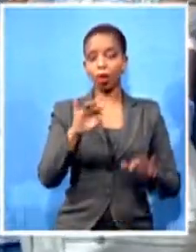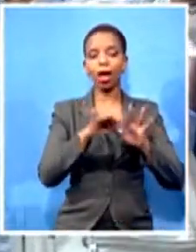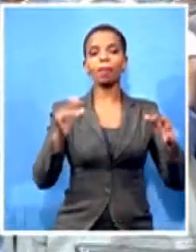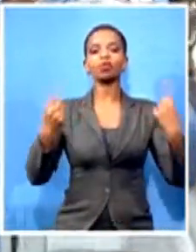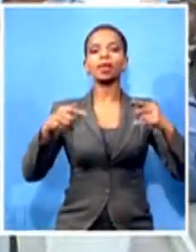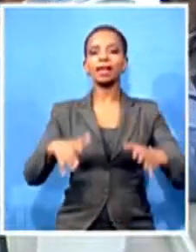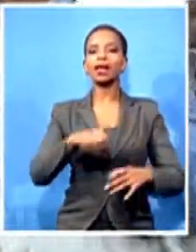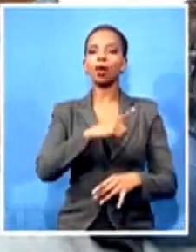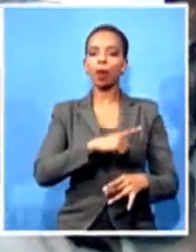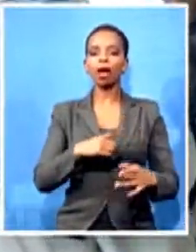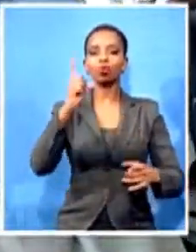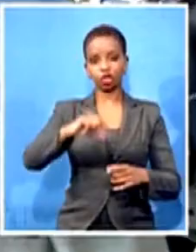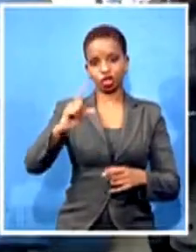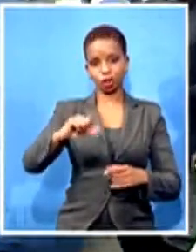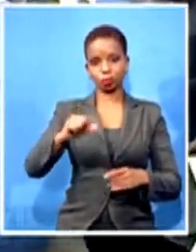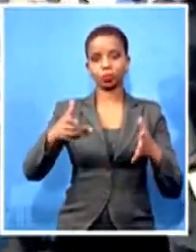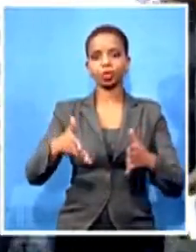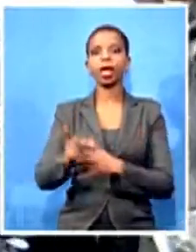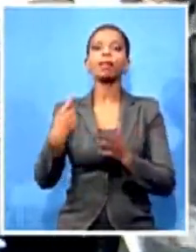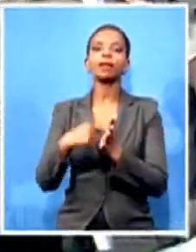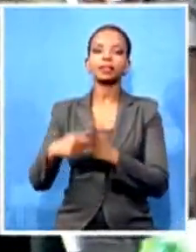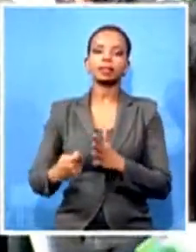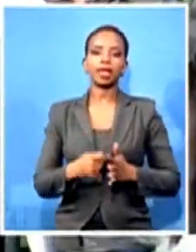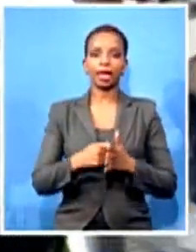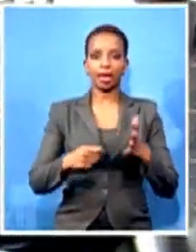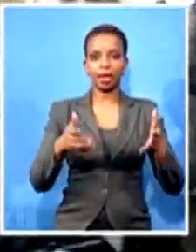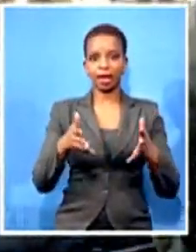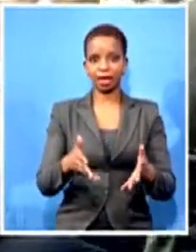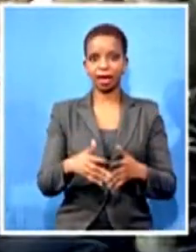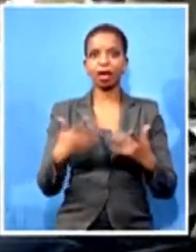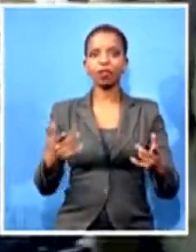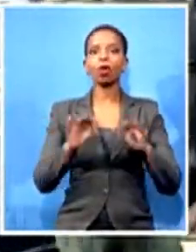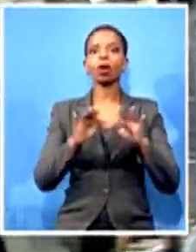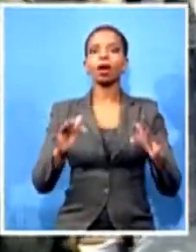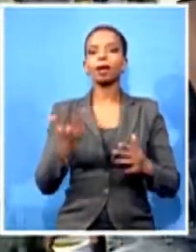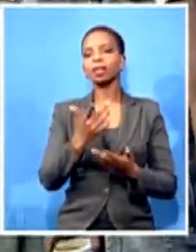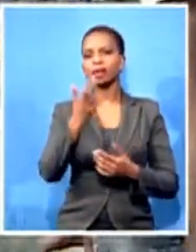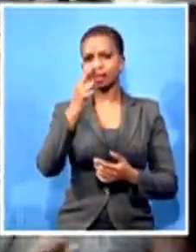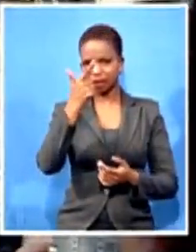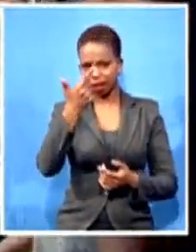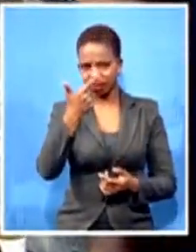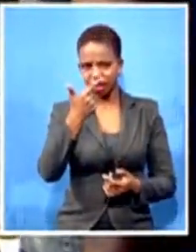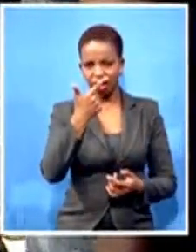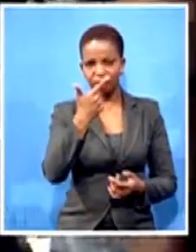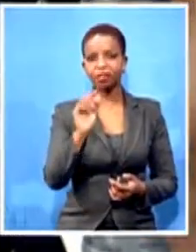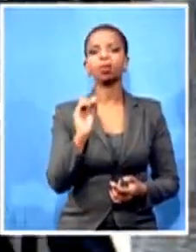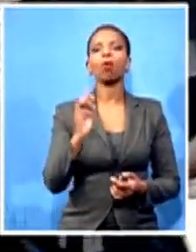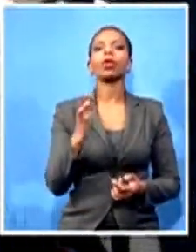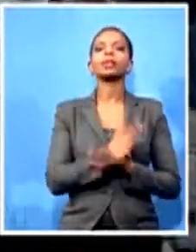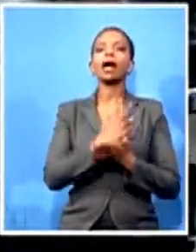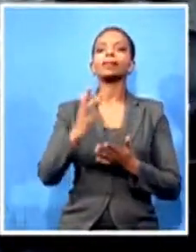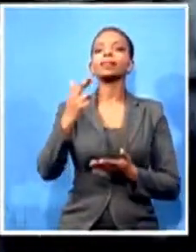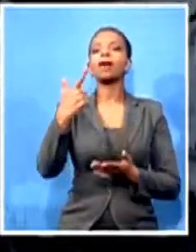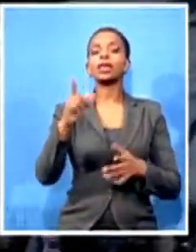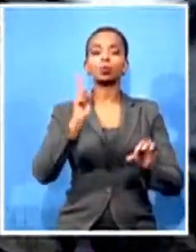do their shopping. Clothing going for as little as 7 Rand. That they're buying here, some quality clothing as well here, some